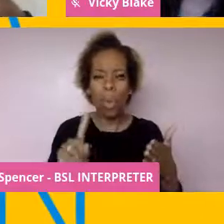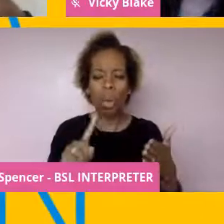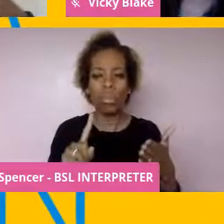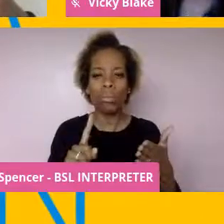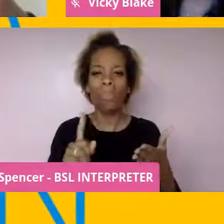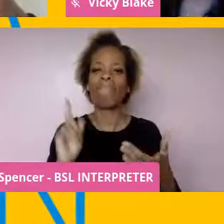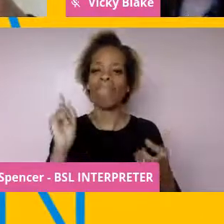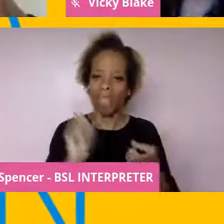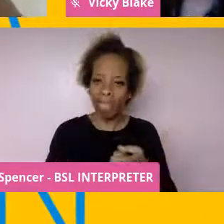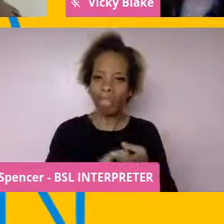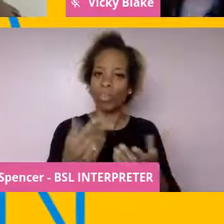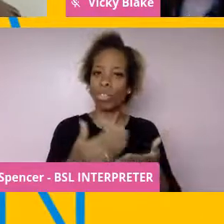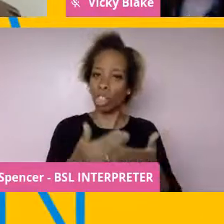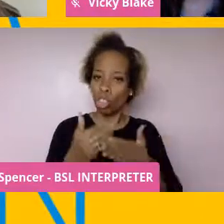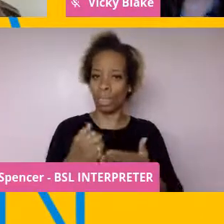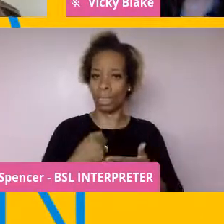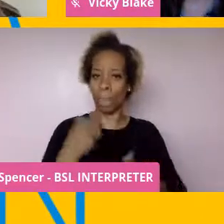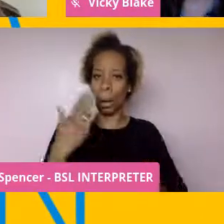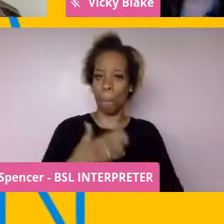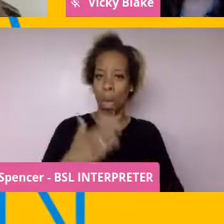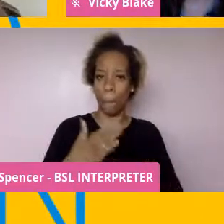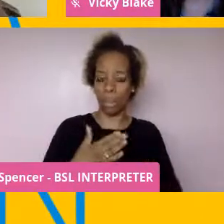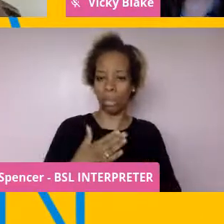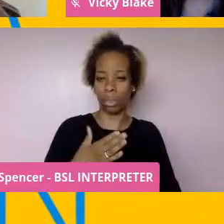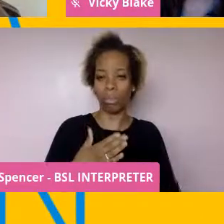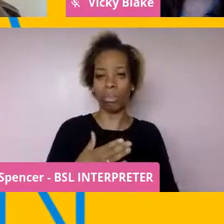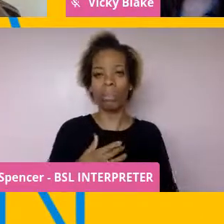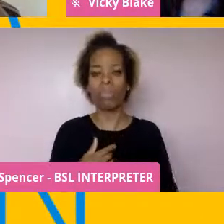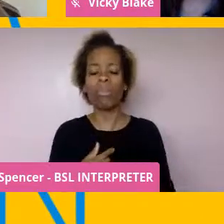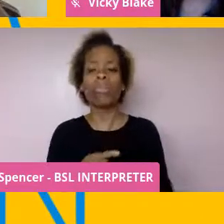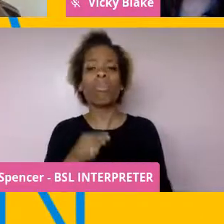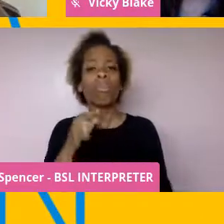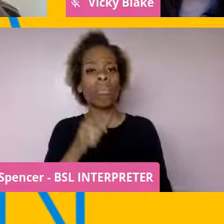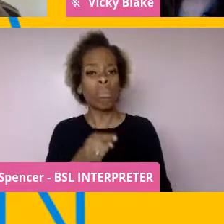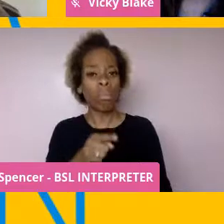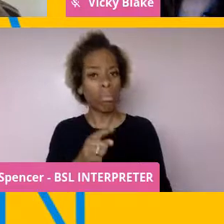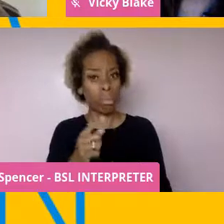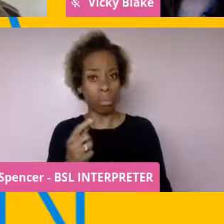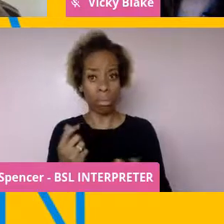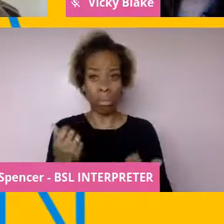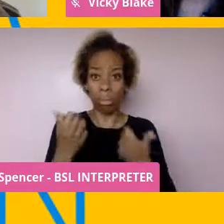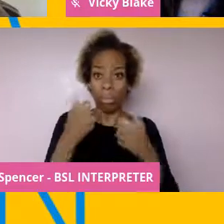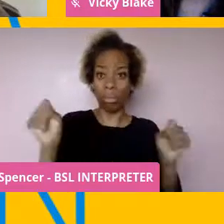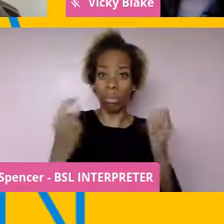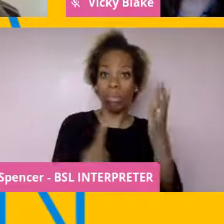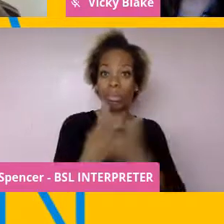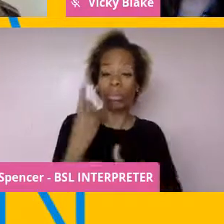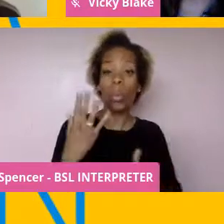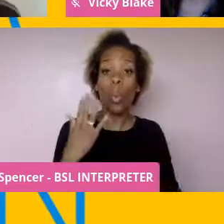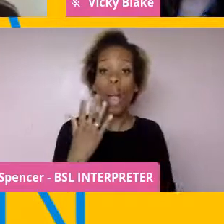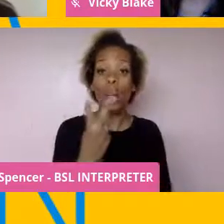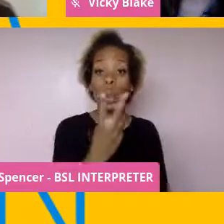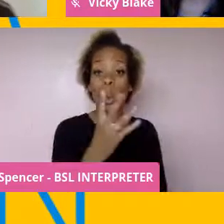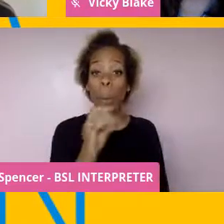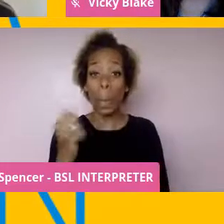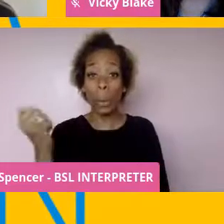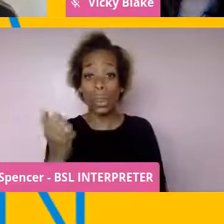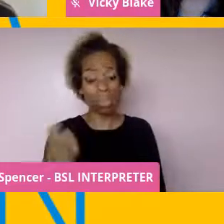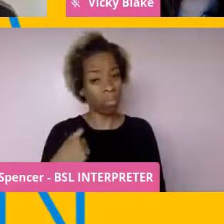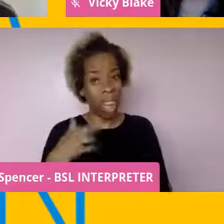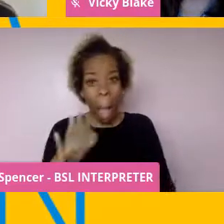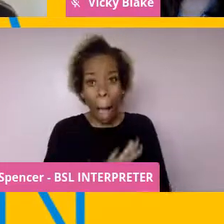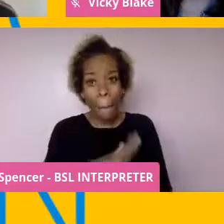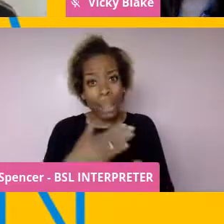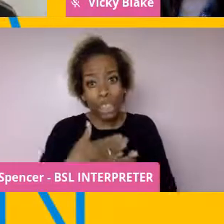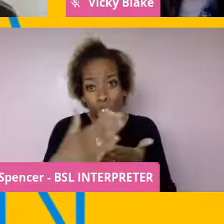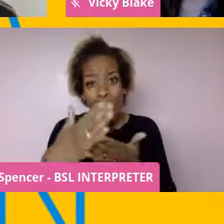agreement, which I've sent a link to, which was a significant kind of win for us in 2016. I'm happy to share that with anyone who wants to write